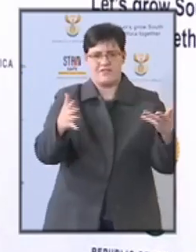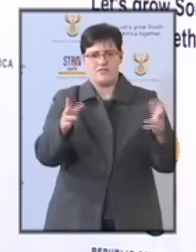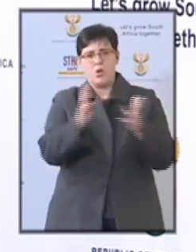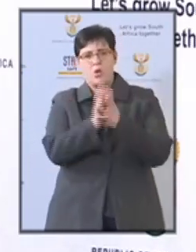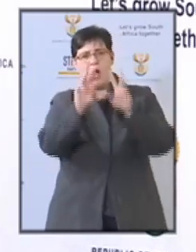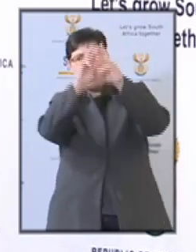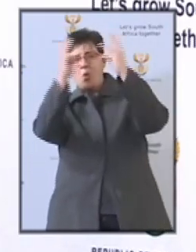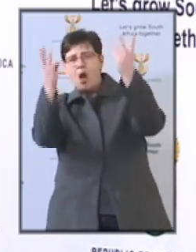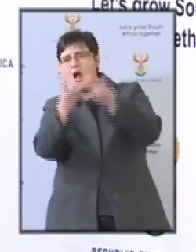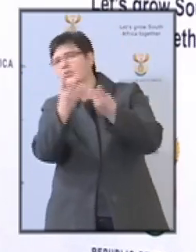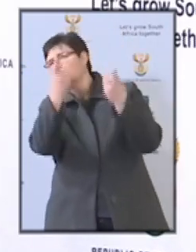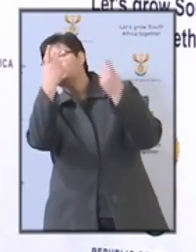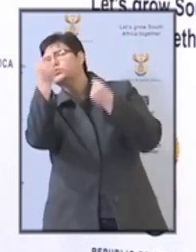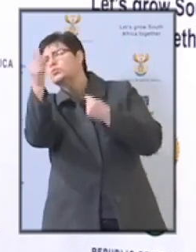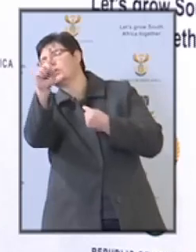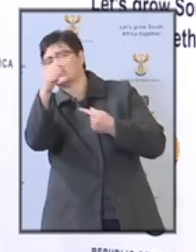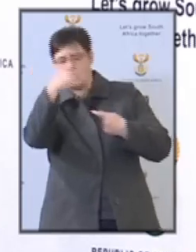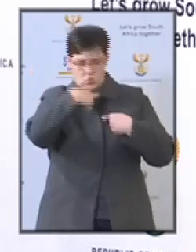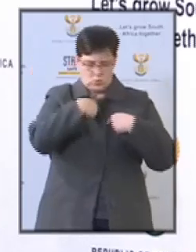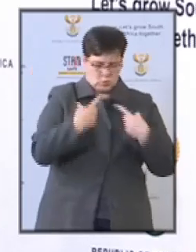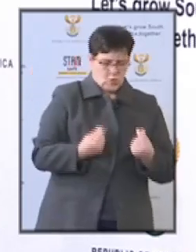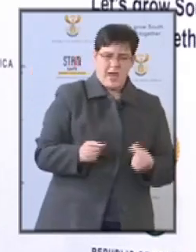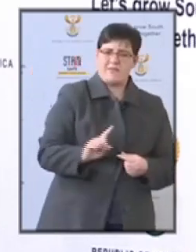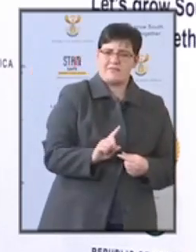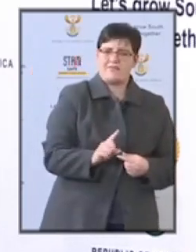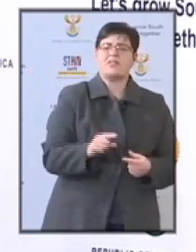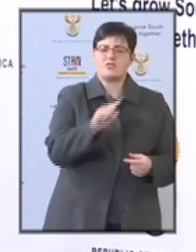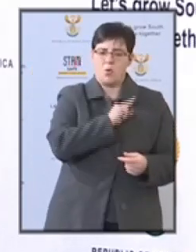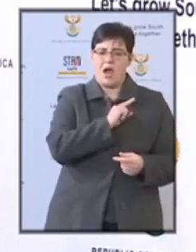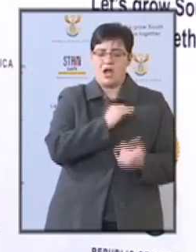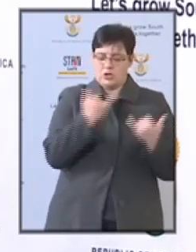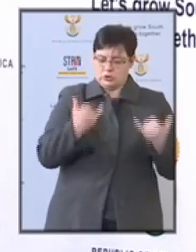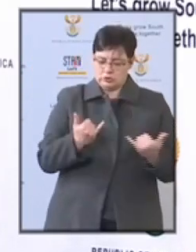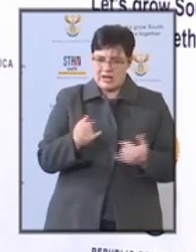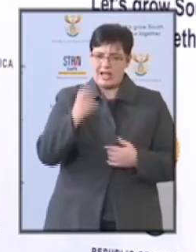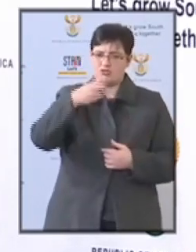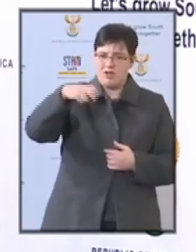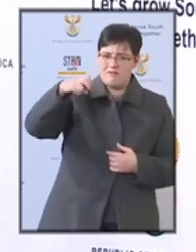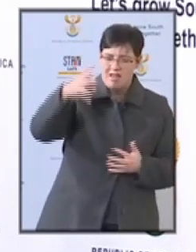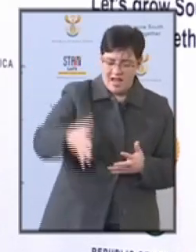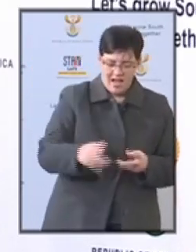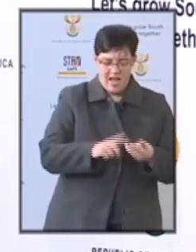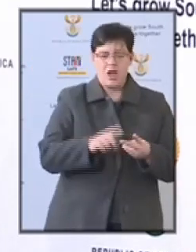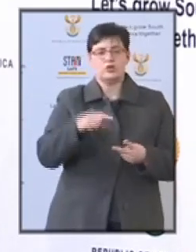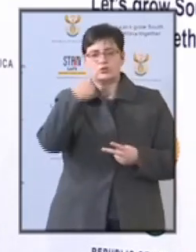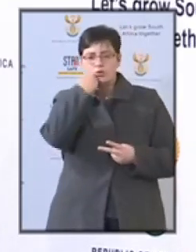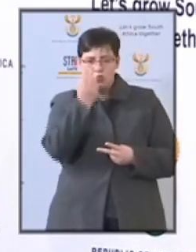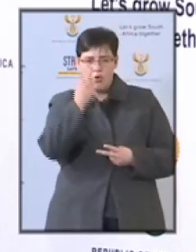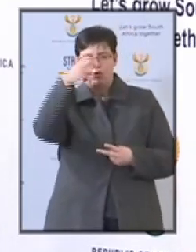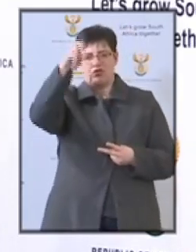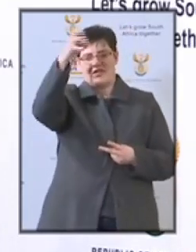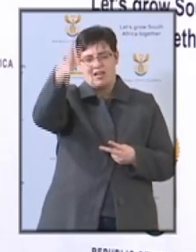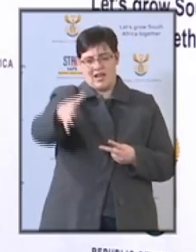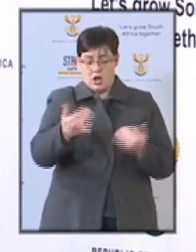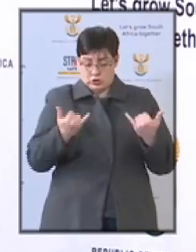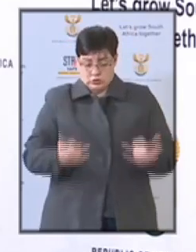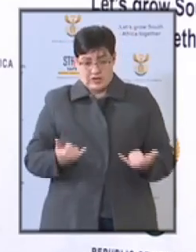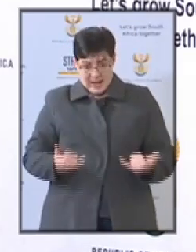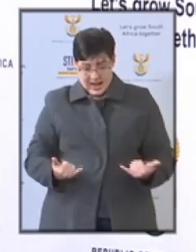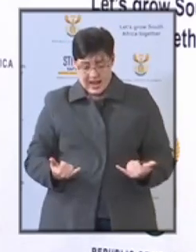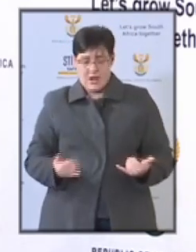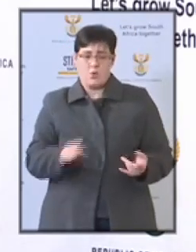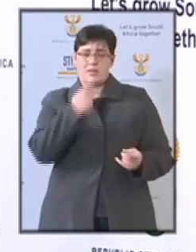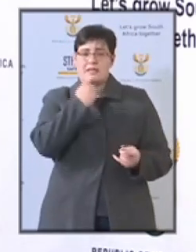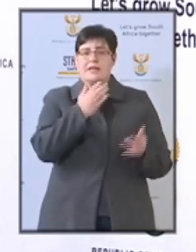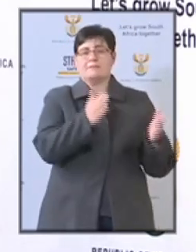globally. And that's why we talk about today's traveler and tomorrow's traveler. Today's traveler, for example, as we